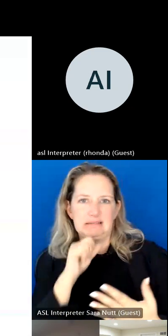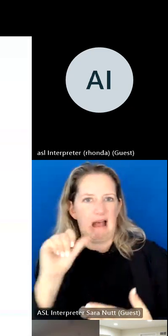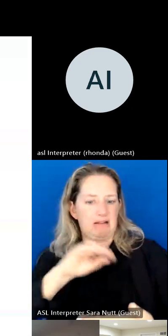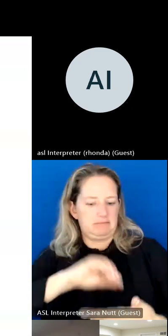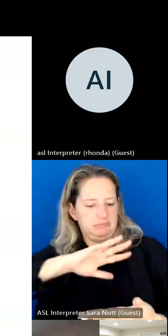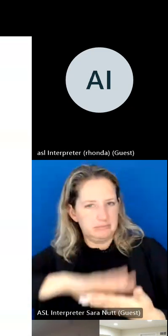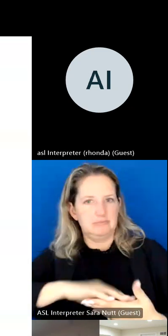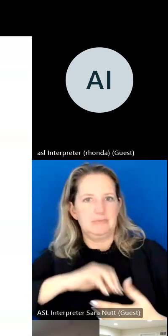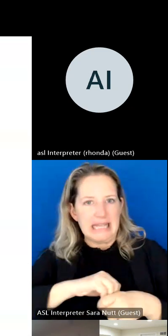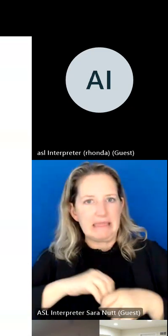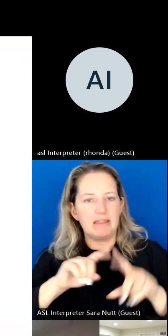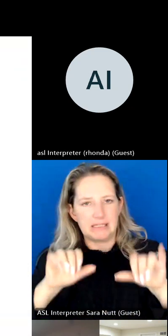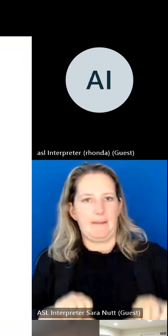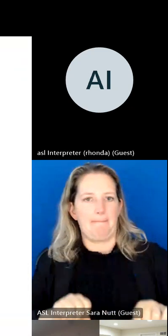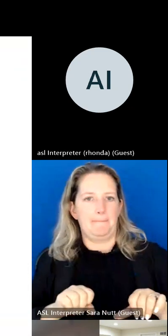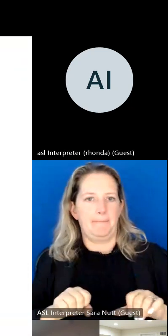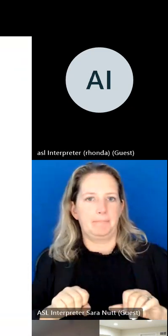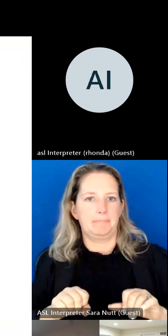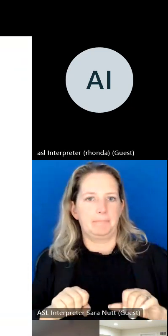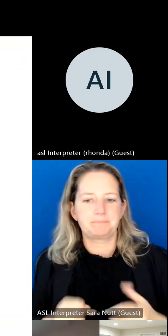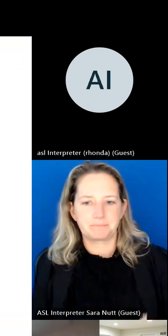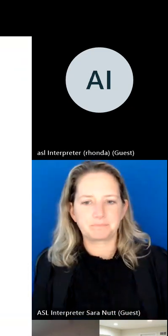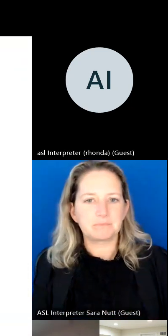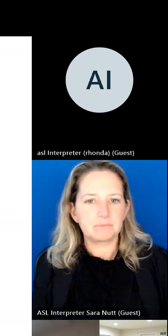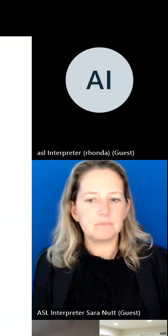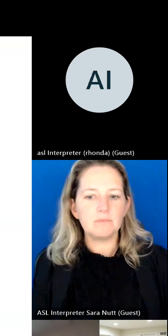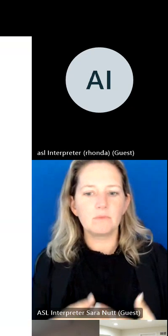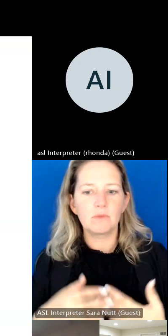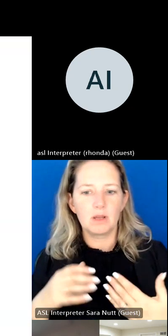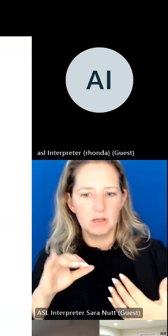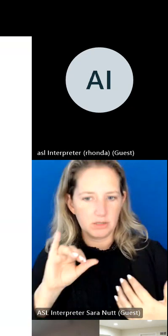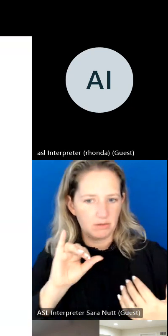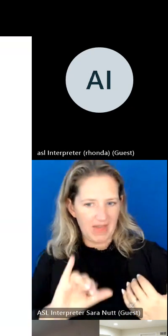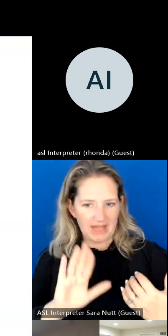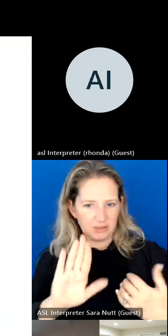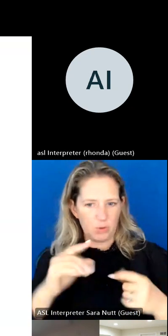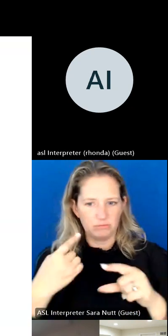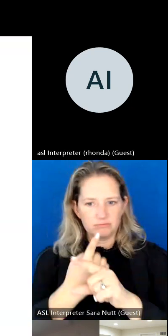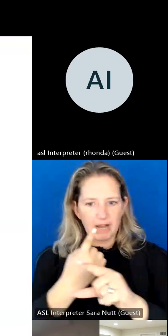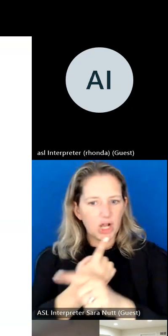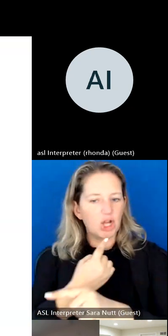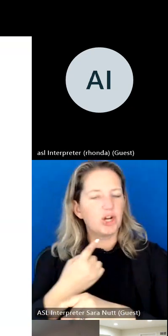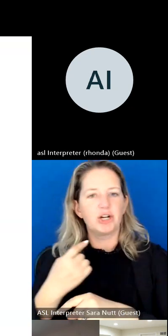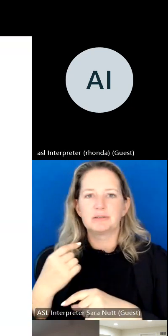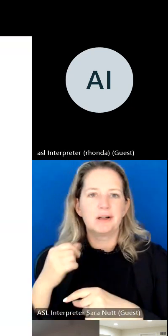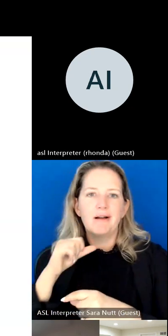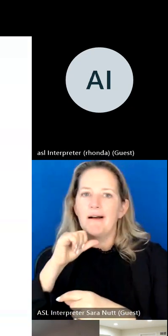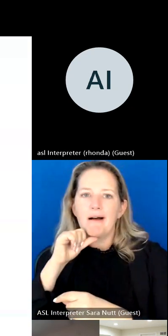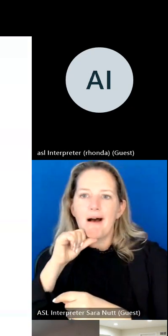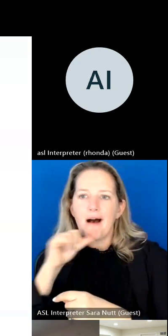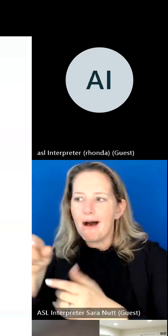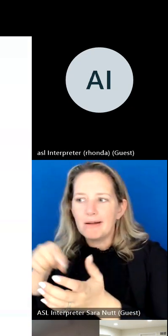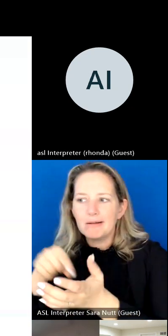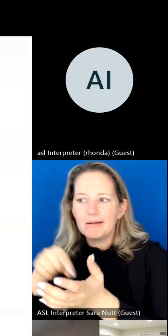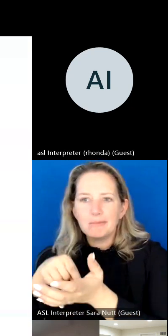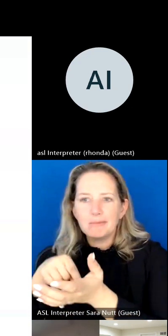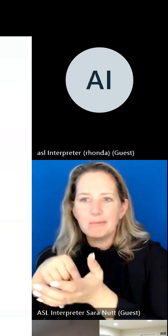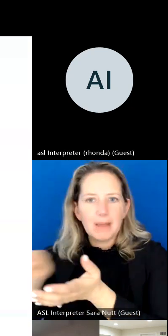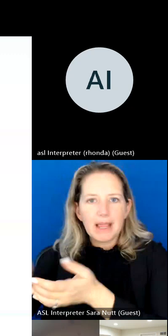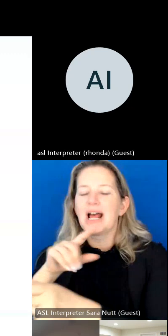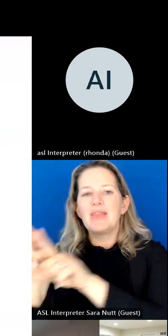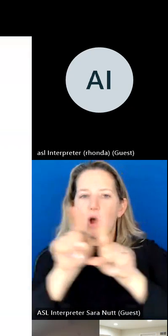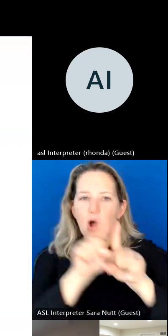So just talking about, you've got your regular, your normal unpaid obligations, and then your adjustments